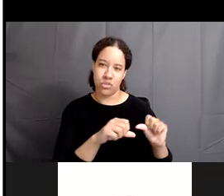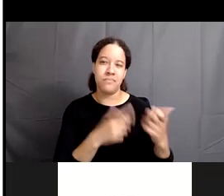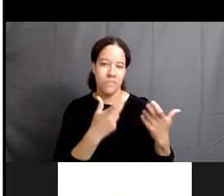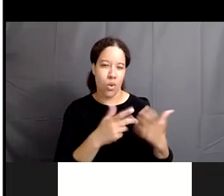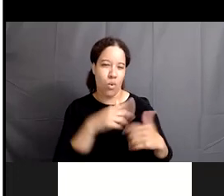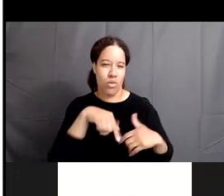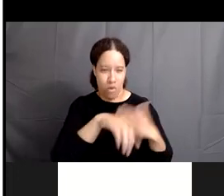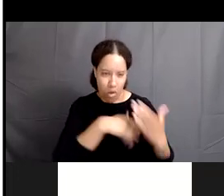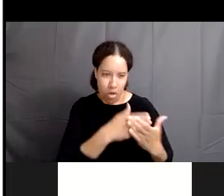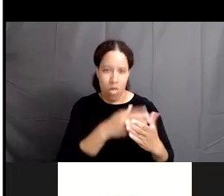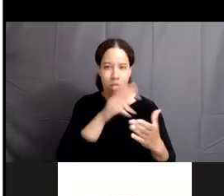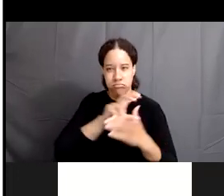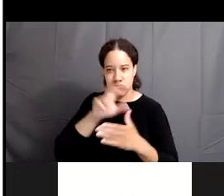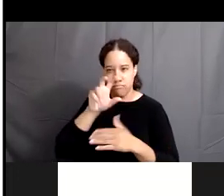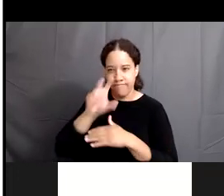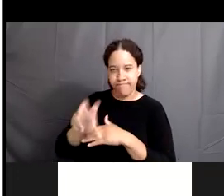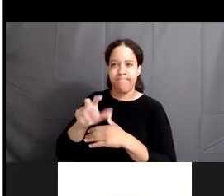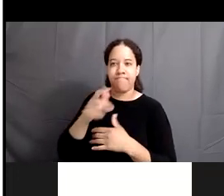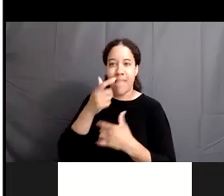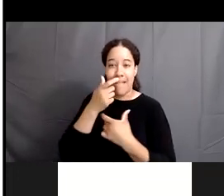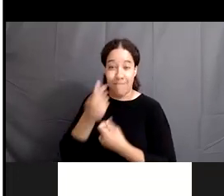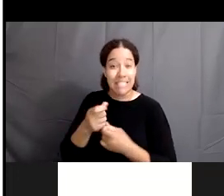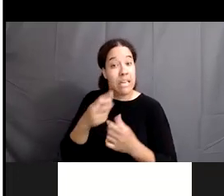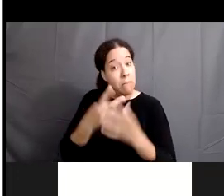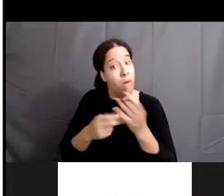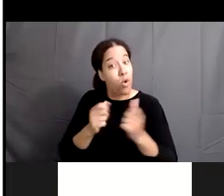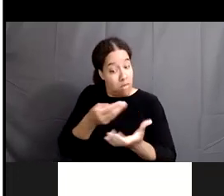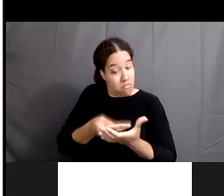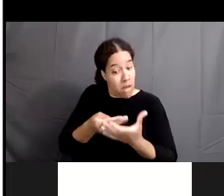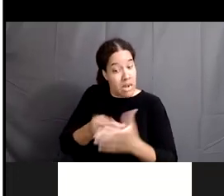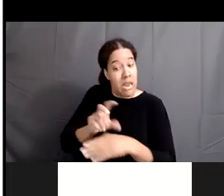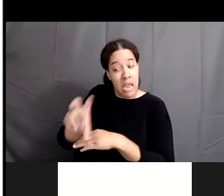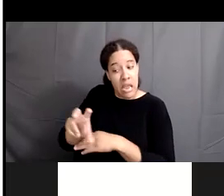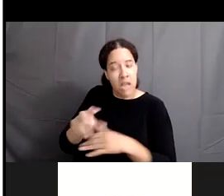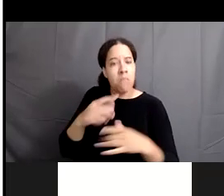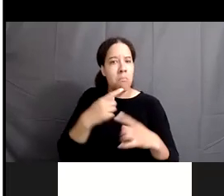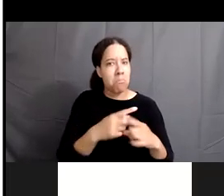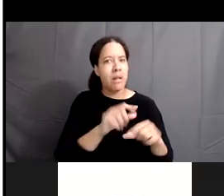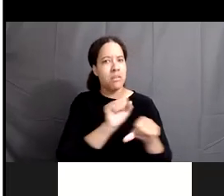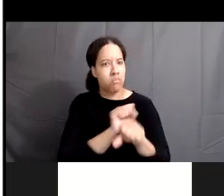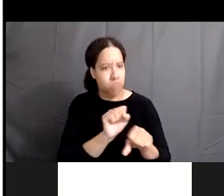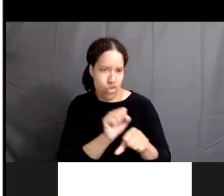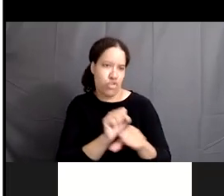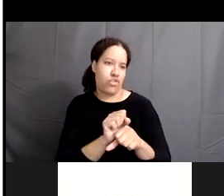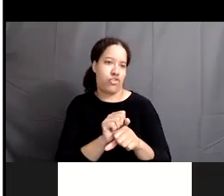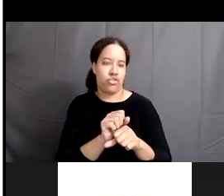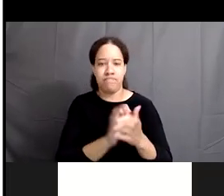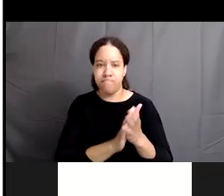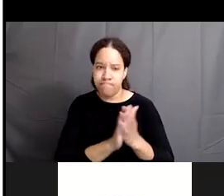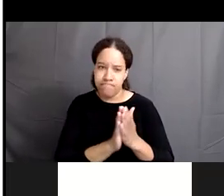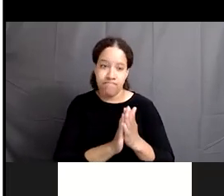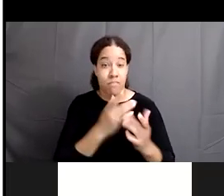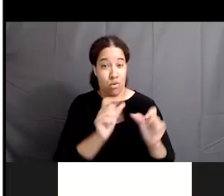their monetary contribution, but also their labor contribution. So their ability to really